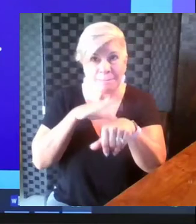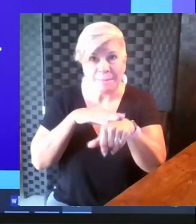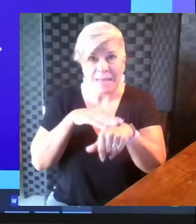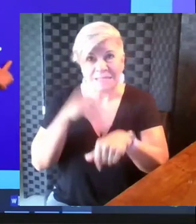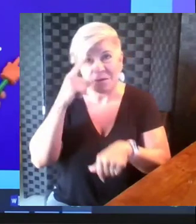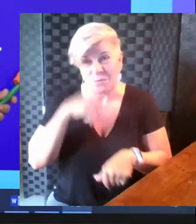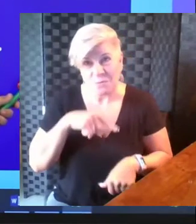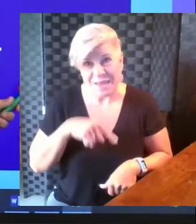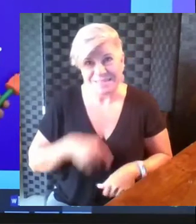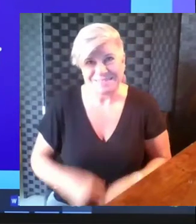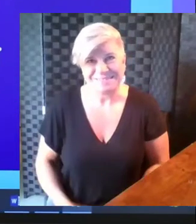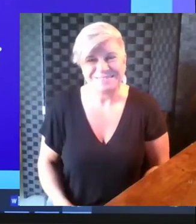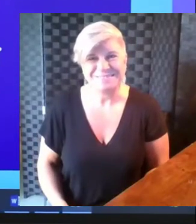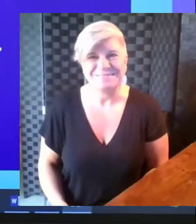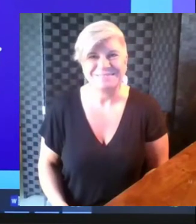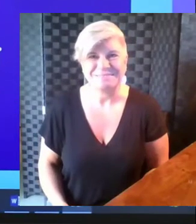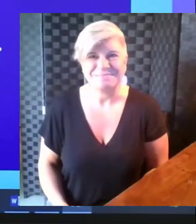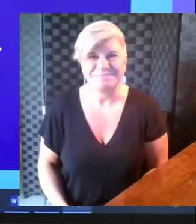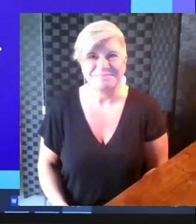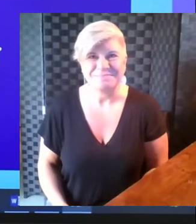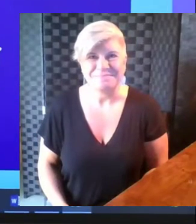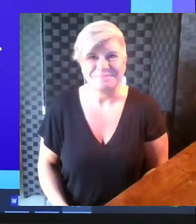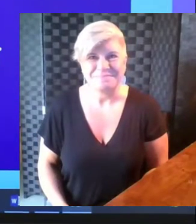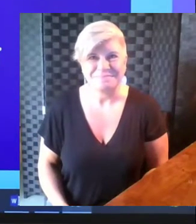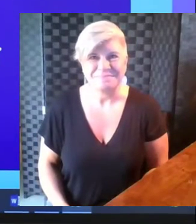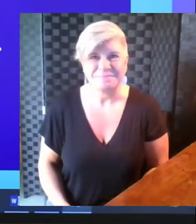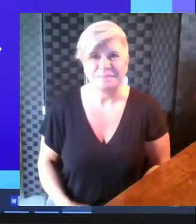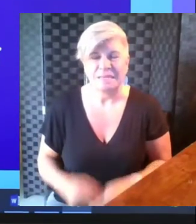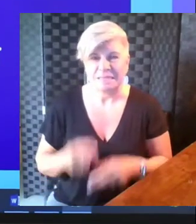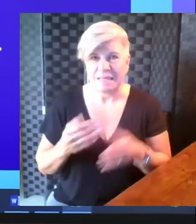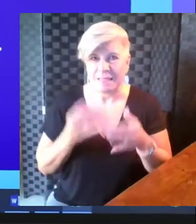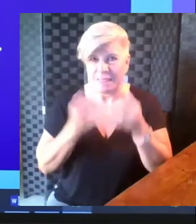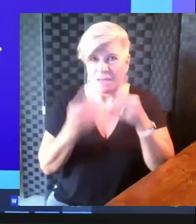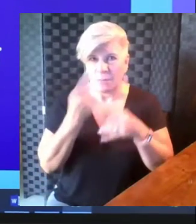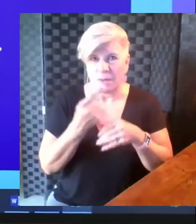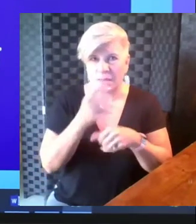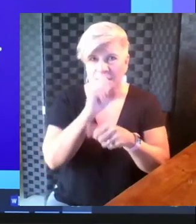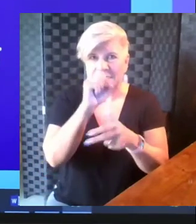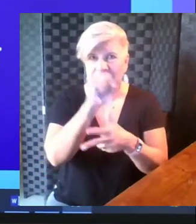nap, pat, rat. Let's do the short row at the end.